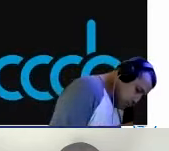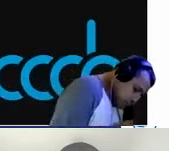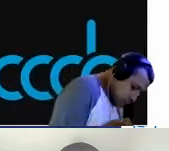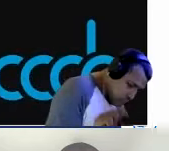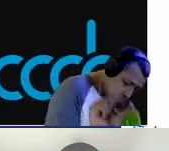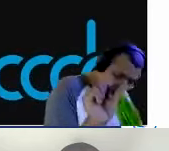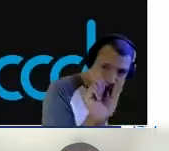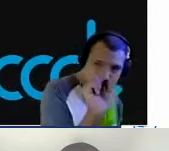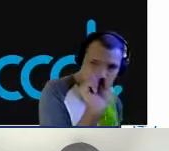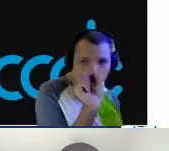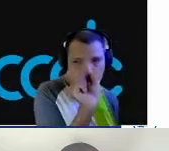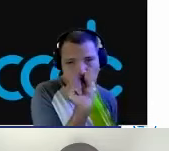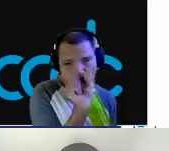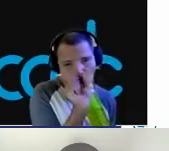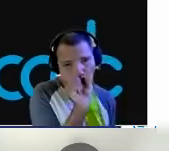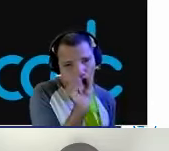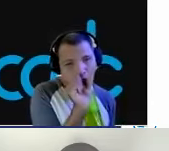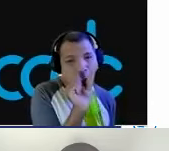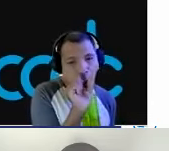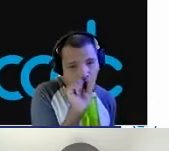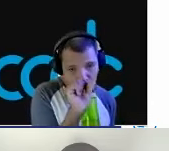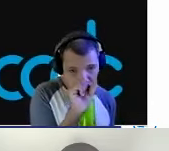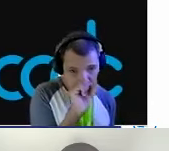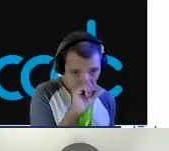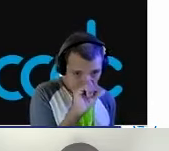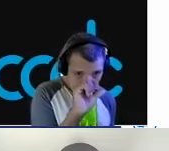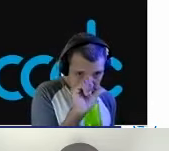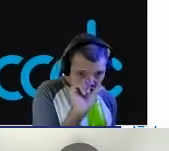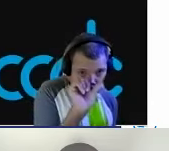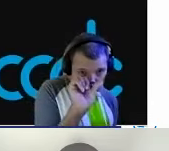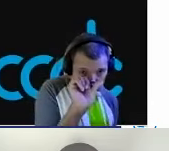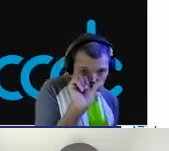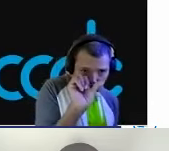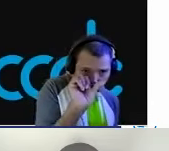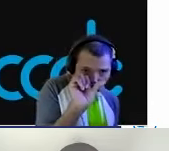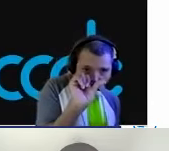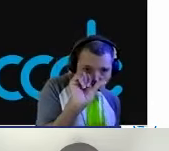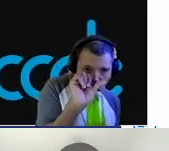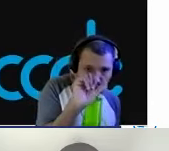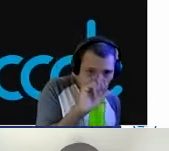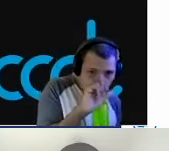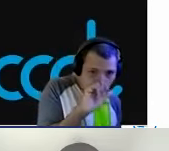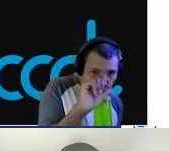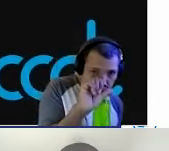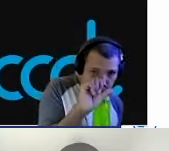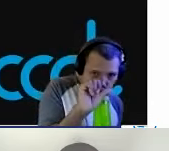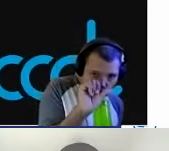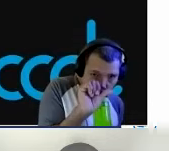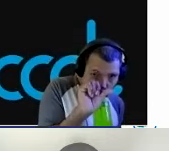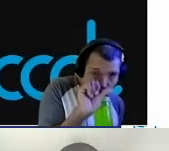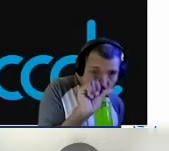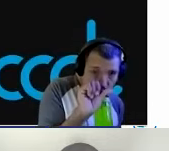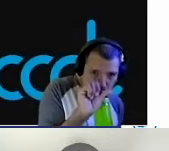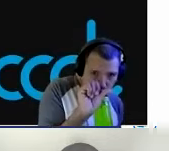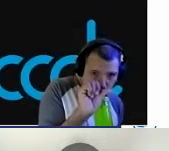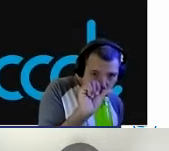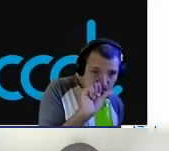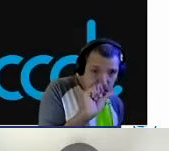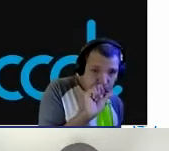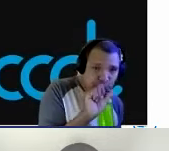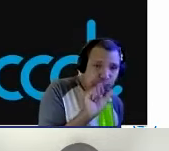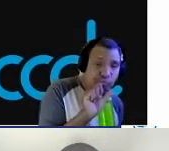with getting data related to maternal health is first and foremost, we want to ensure that pregnant people are able to get